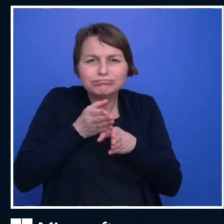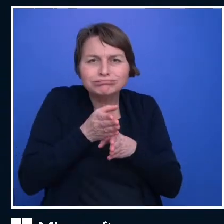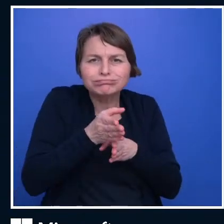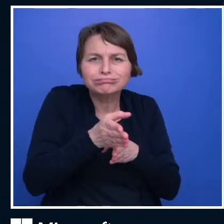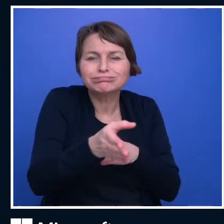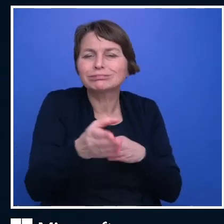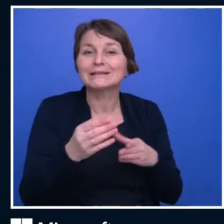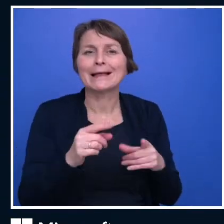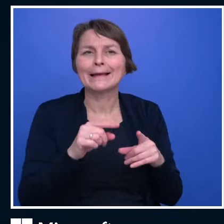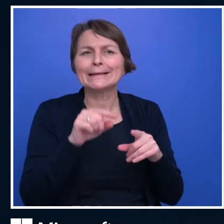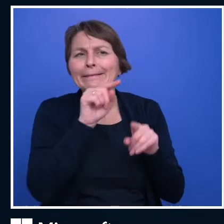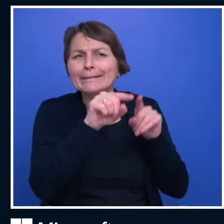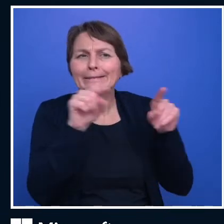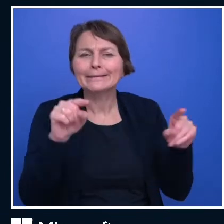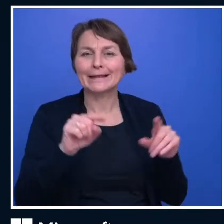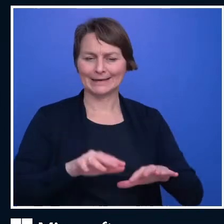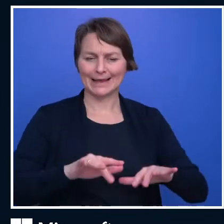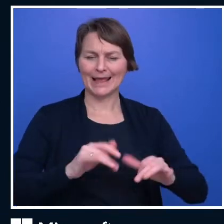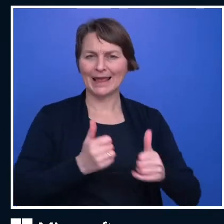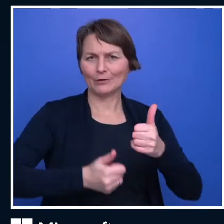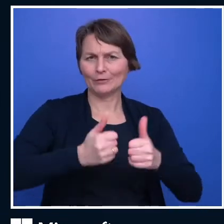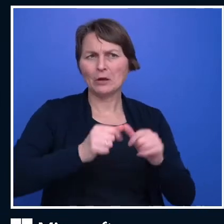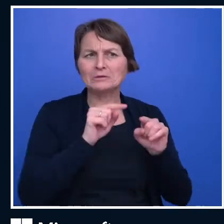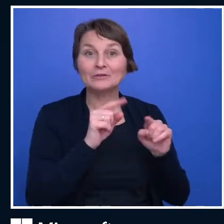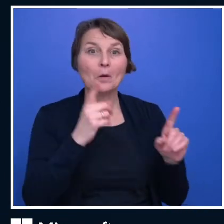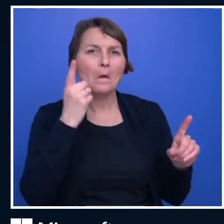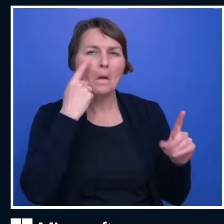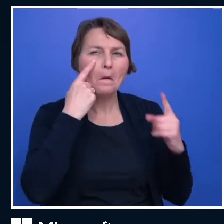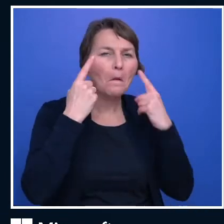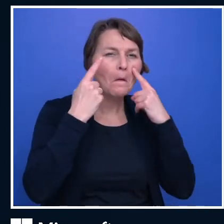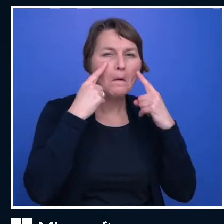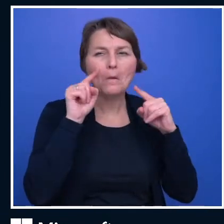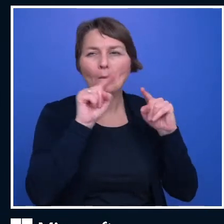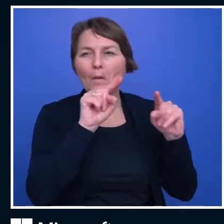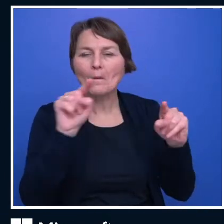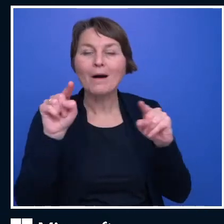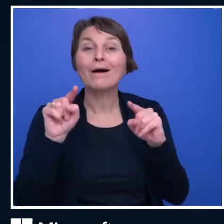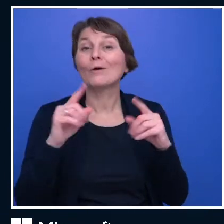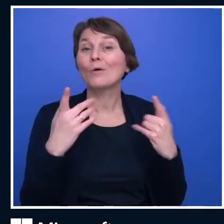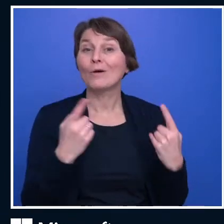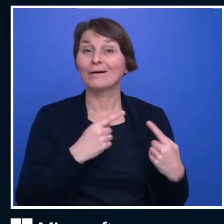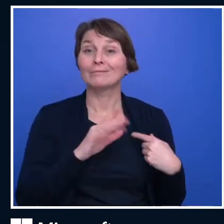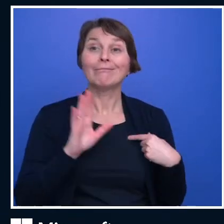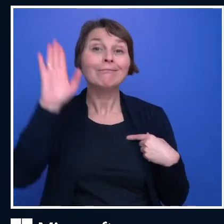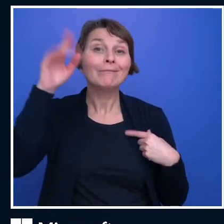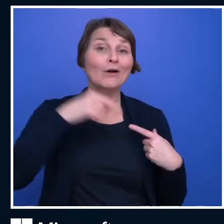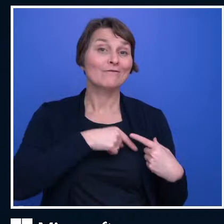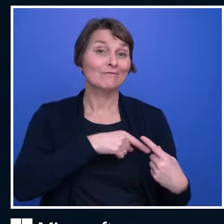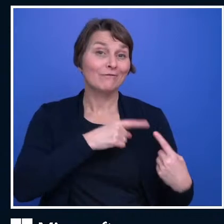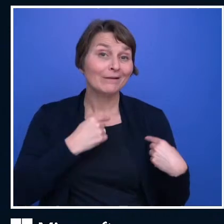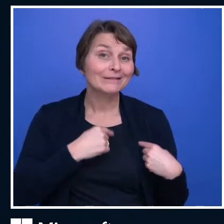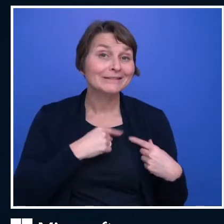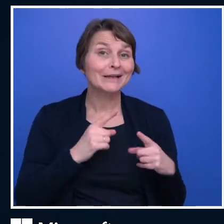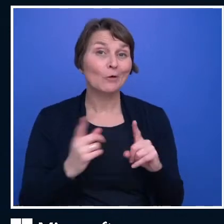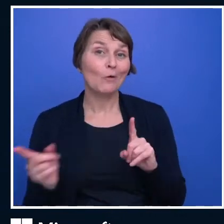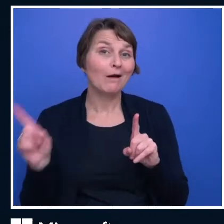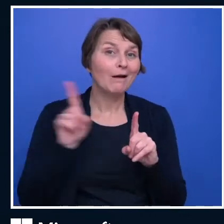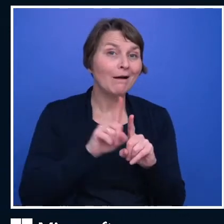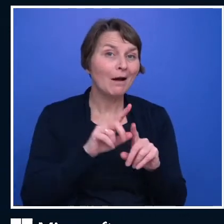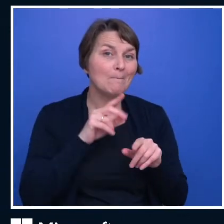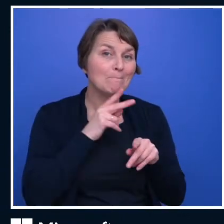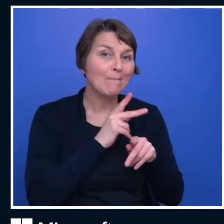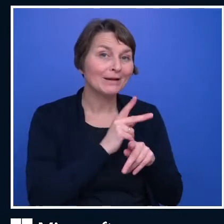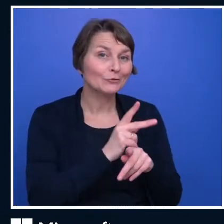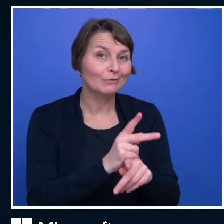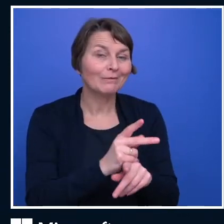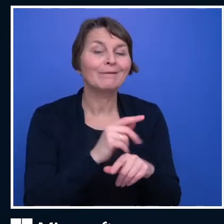host hackathons, so be on the lookout for that. But also, like, volunteering or mentoring at hackathons is a great way to be kind of exposed to the